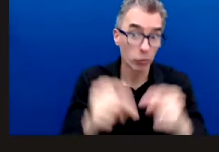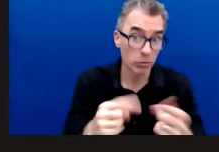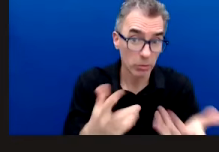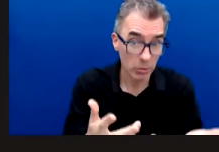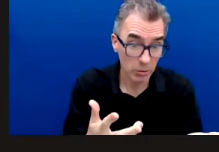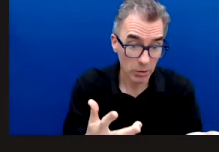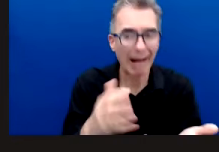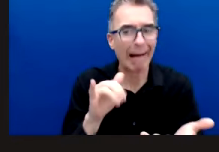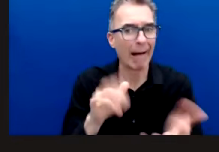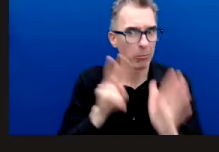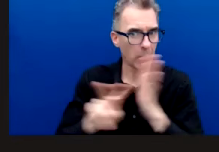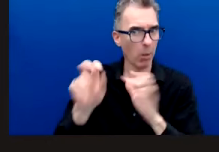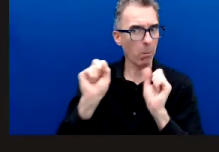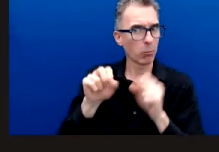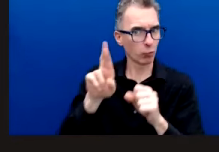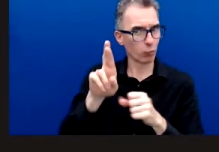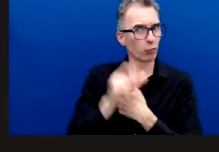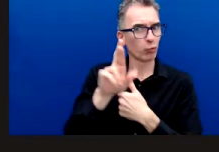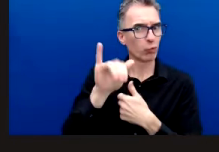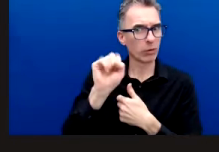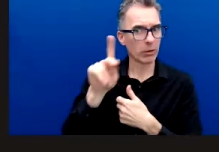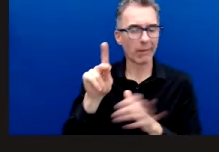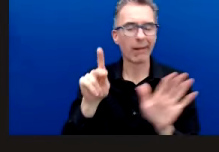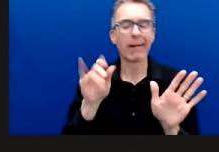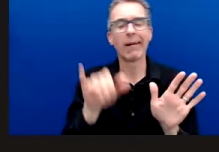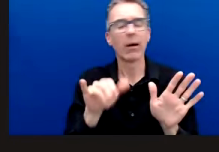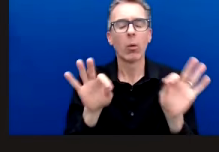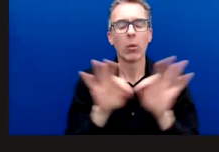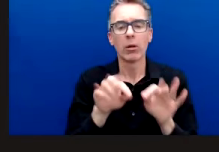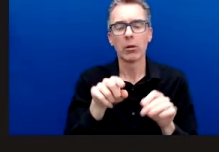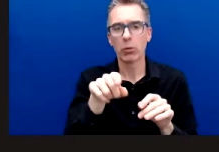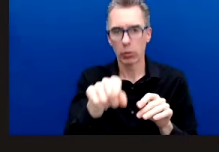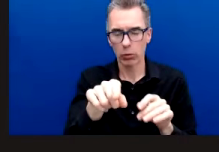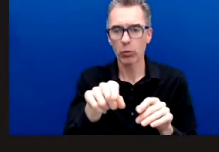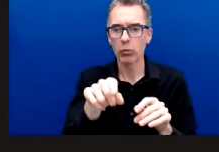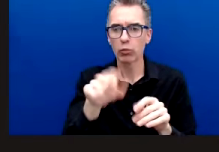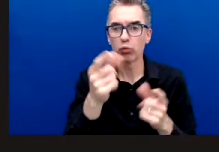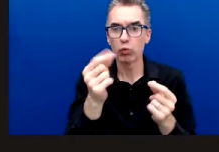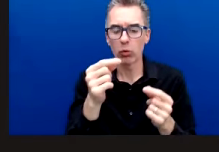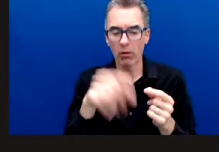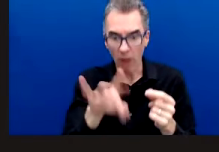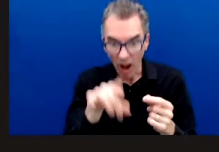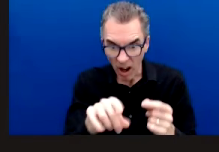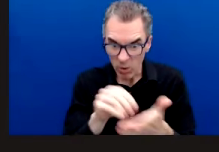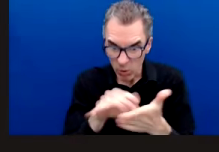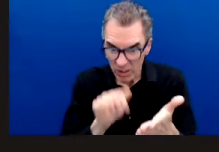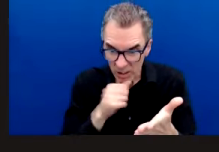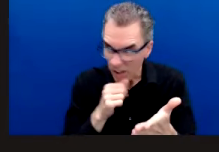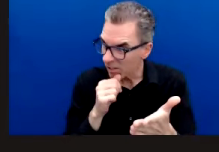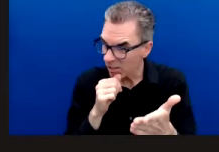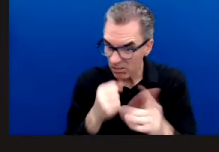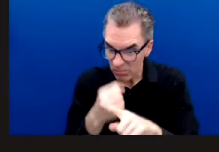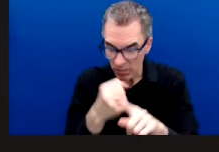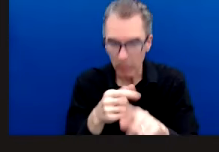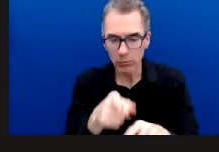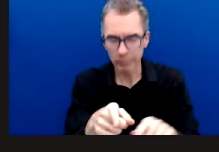It's important that you connect the student with Gladys to provide those supportive